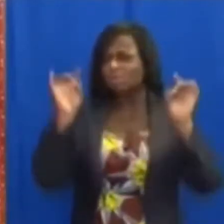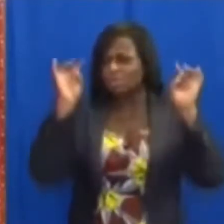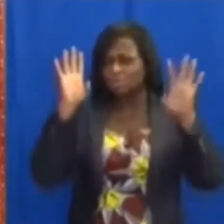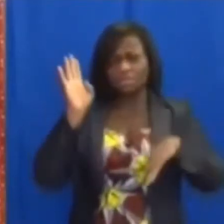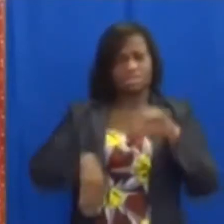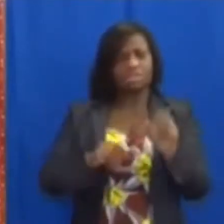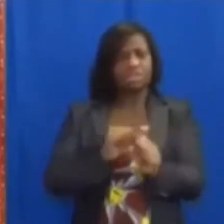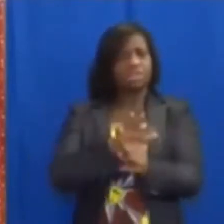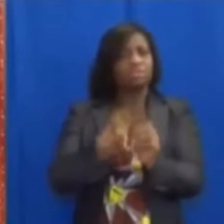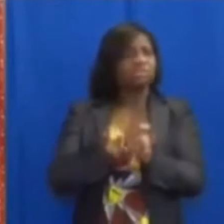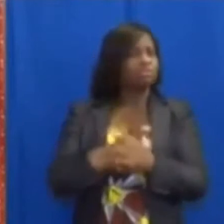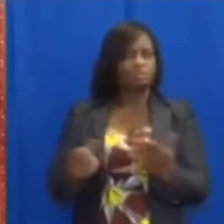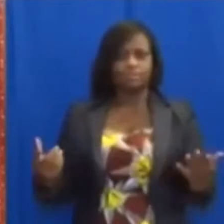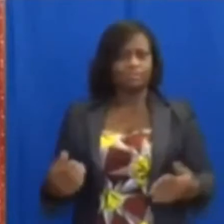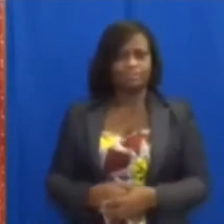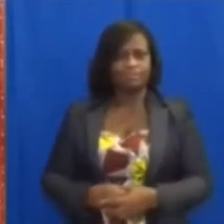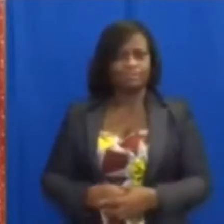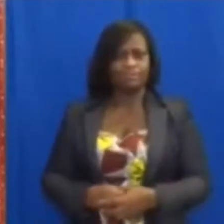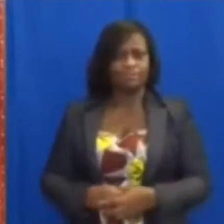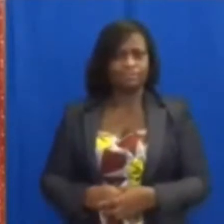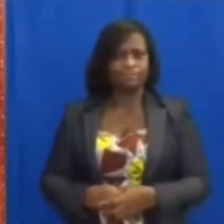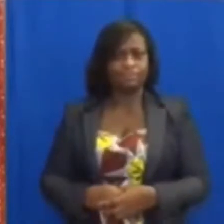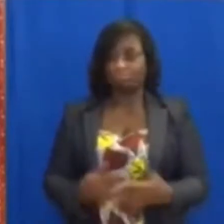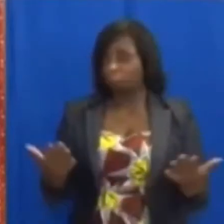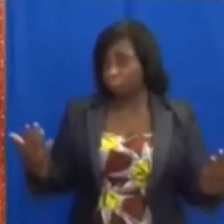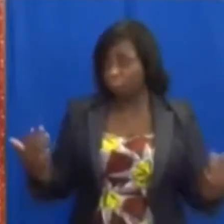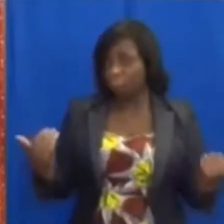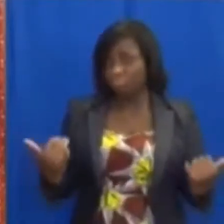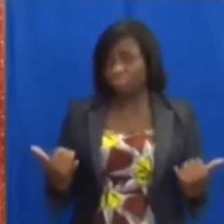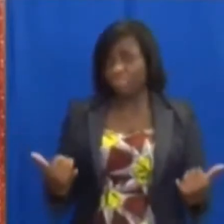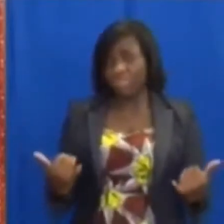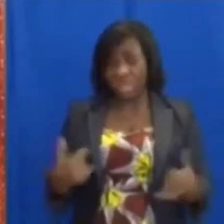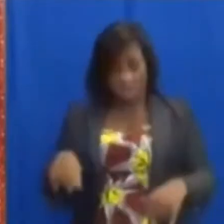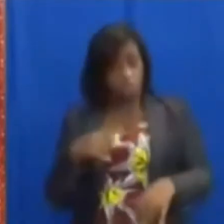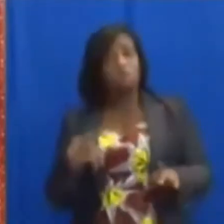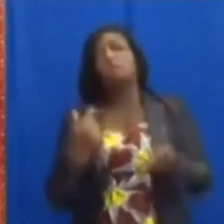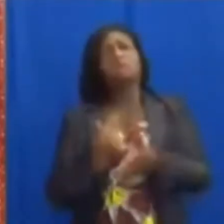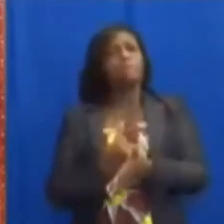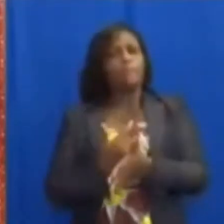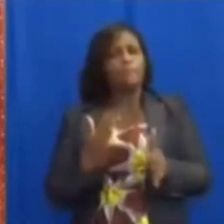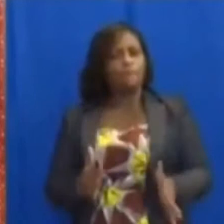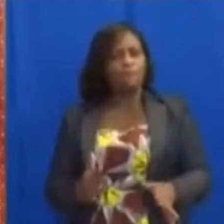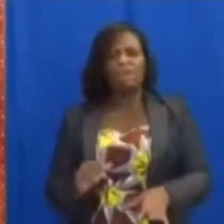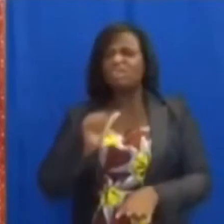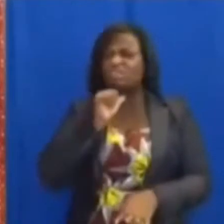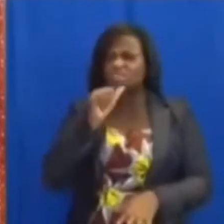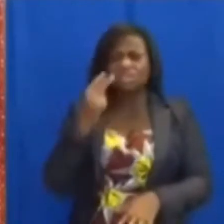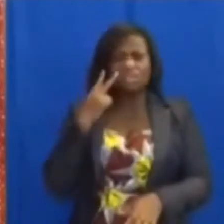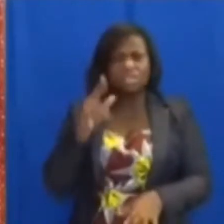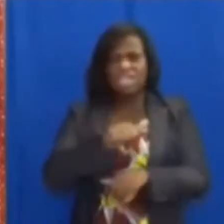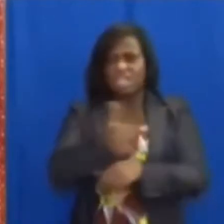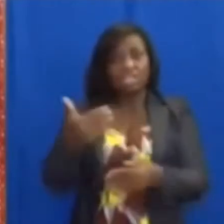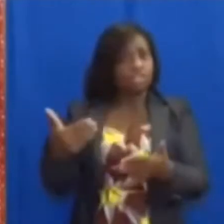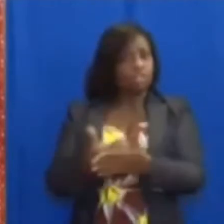transmissible than the original version. Thus far, we in Ghana have not detected